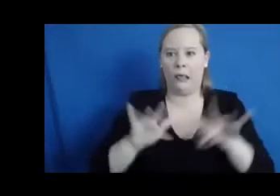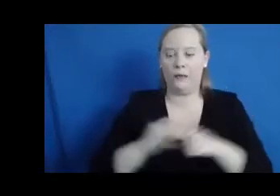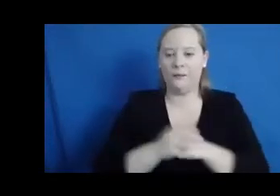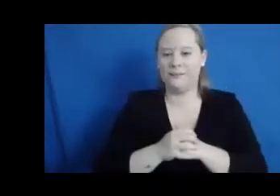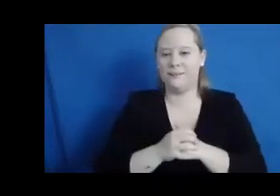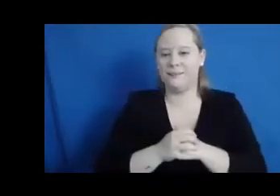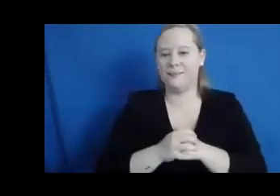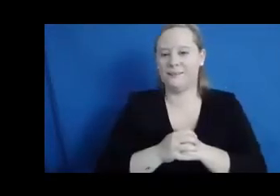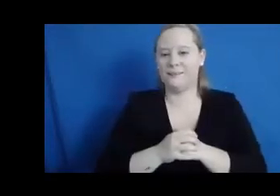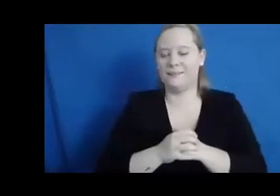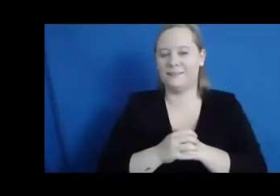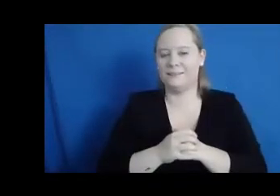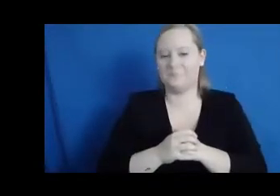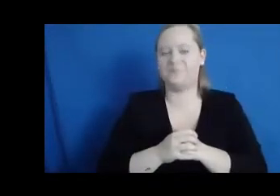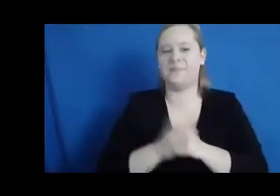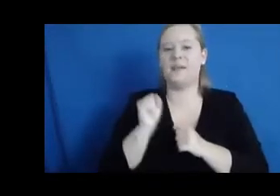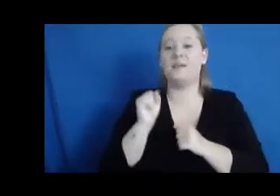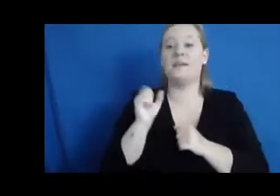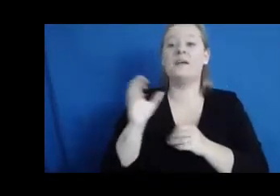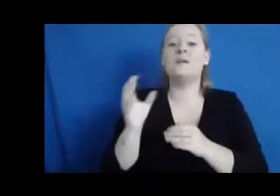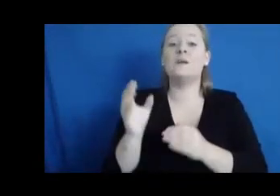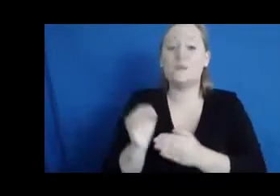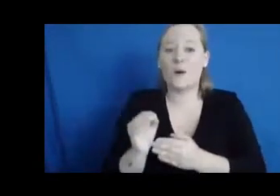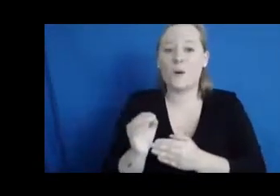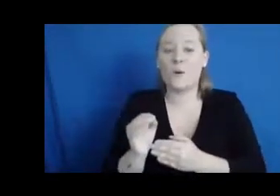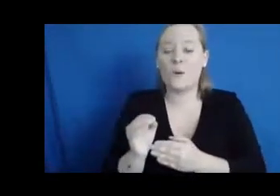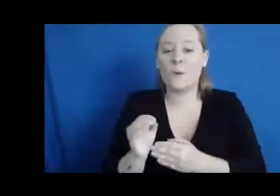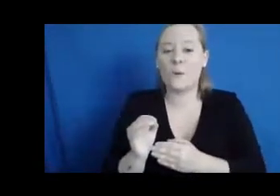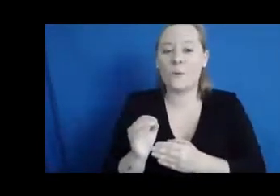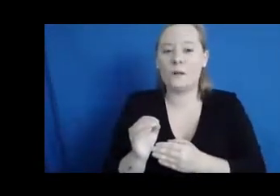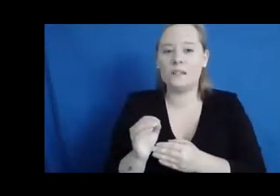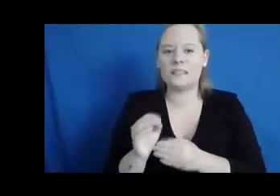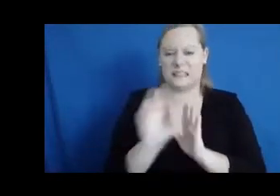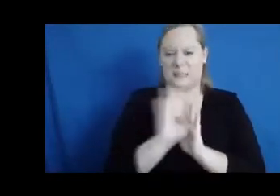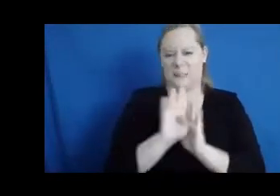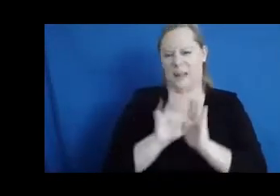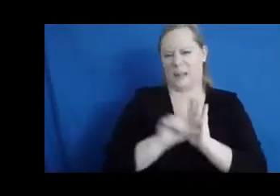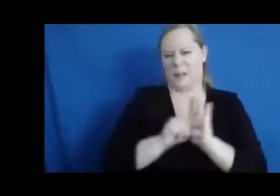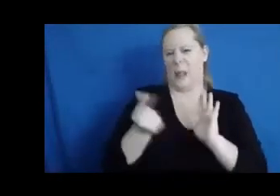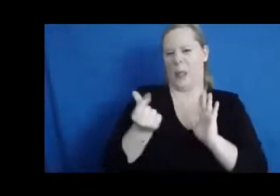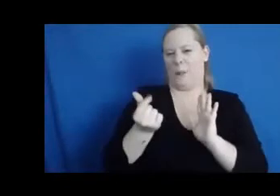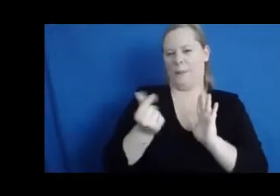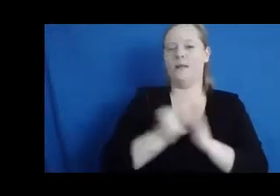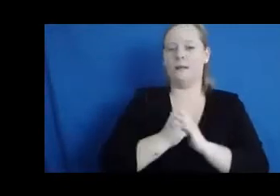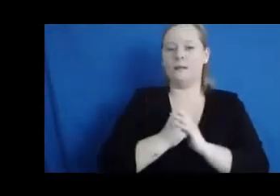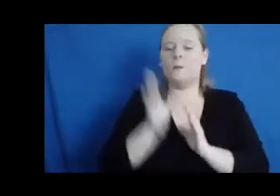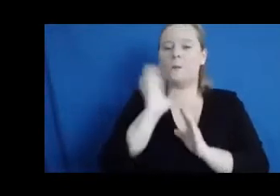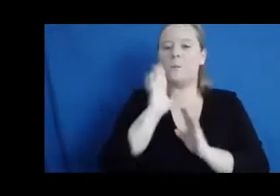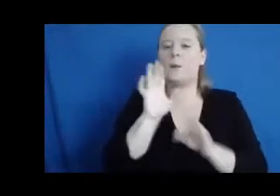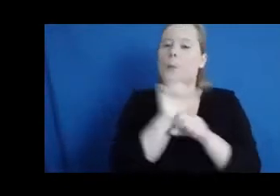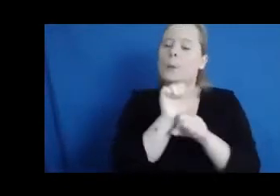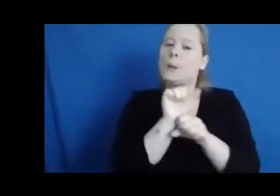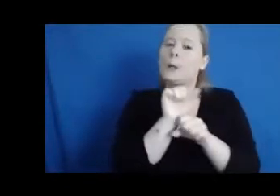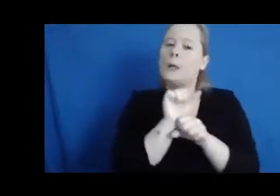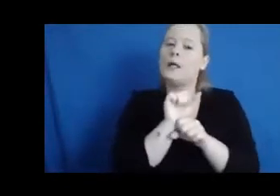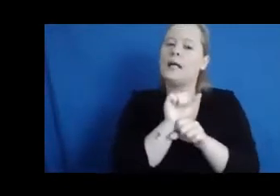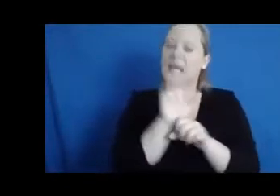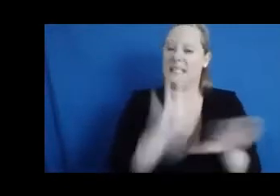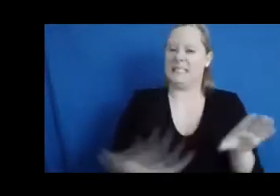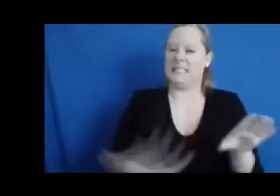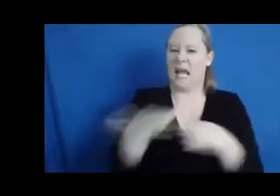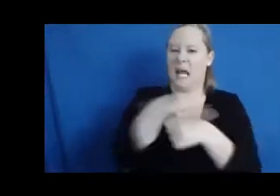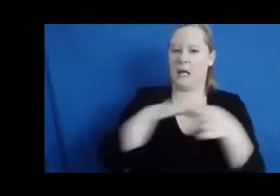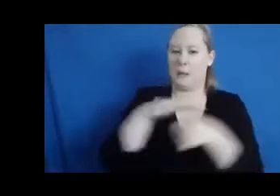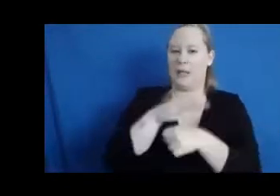Okay, so just for a little background, we've been working up in this area along the Animas